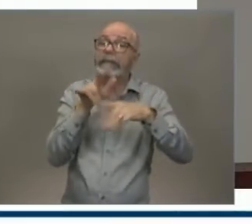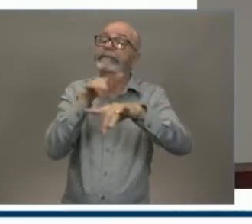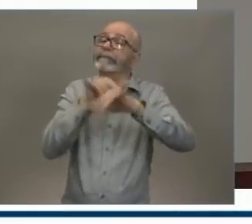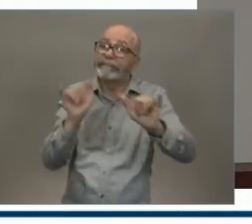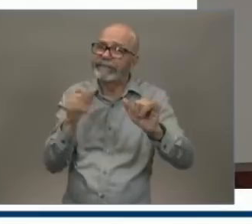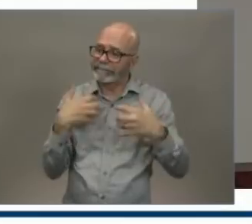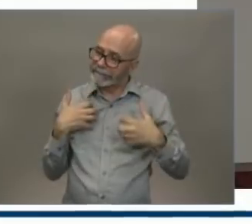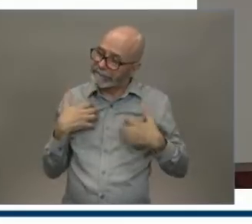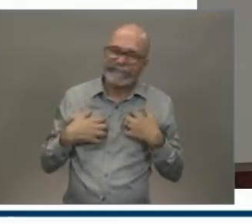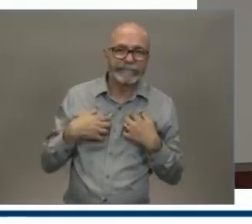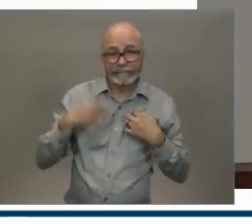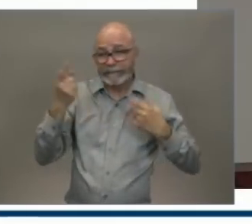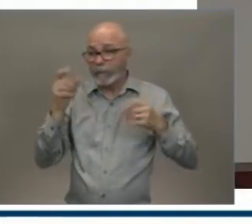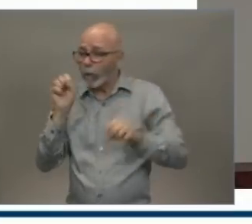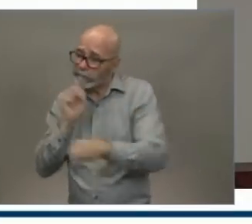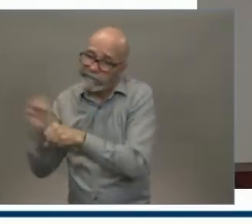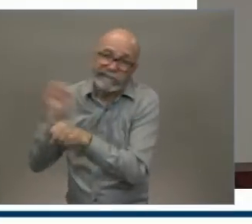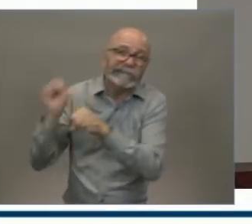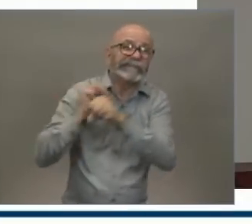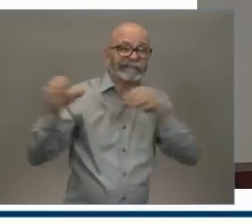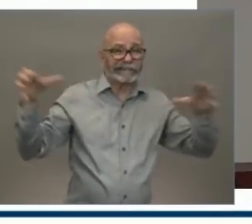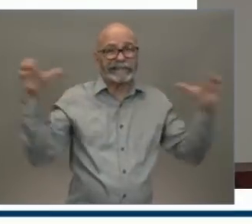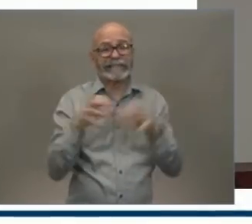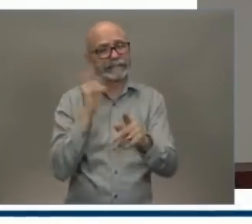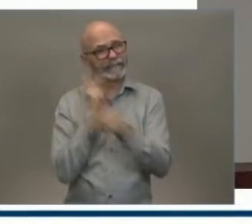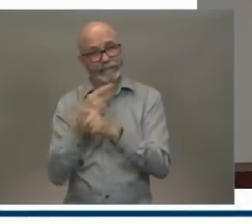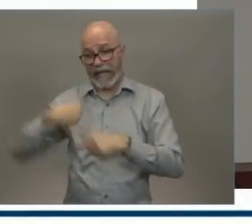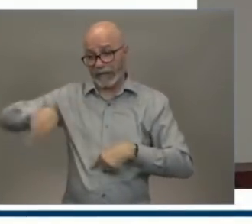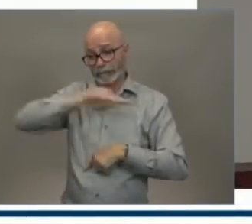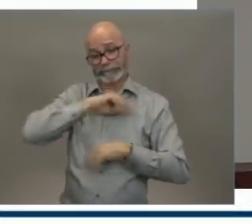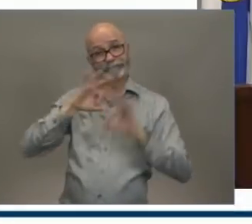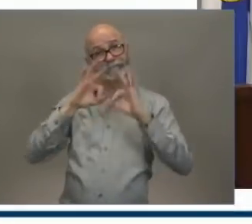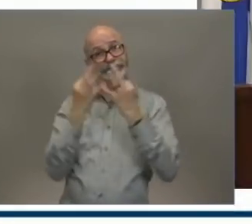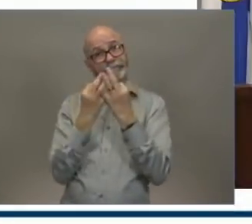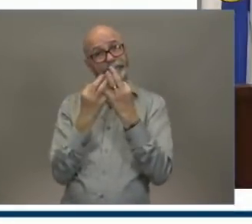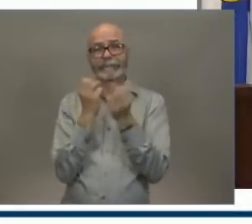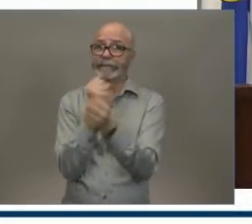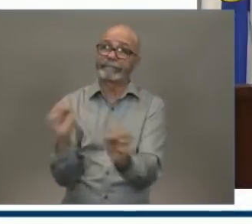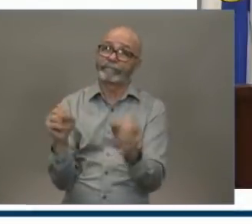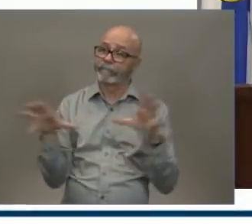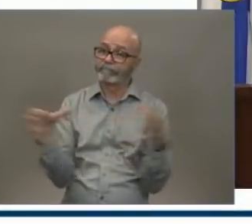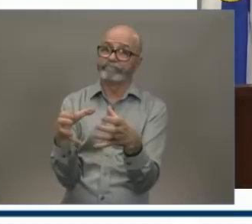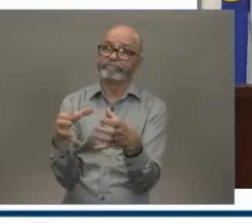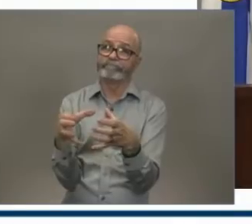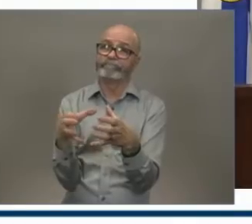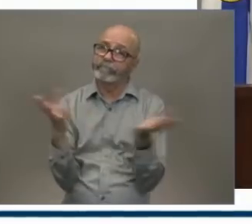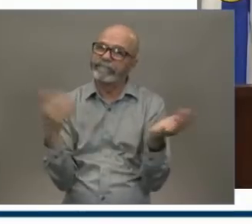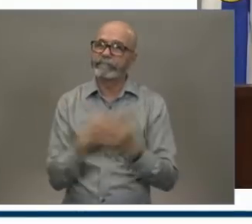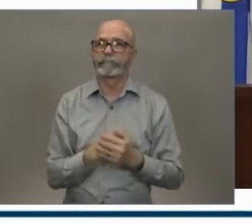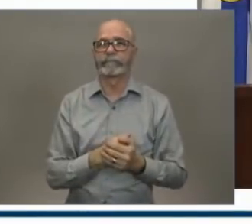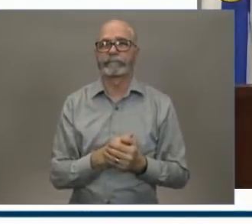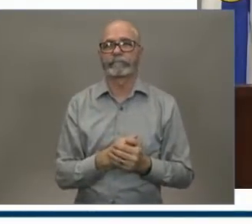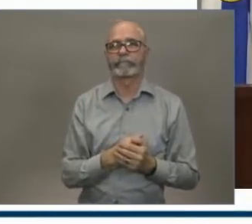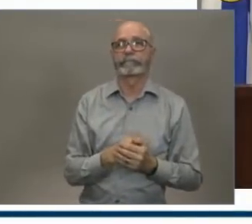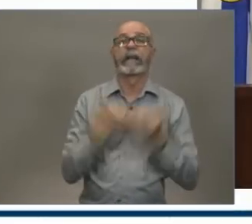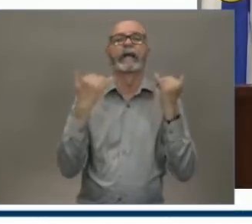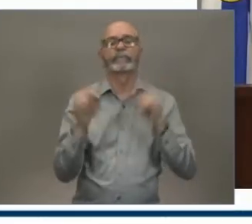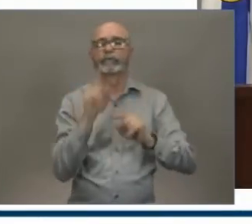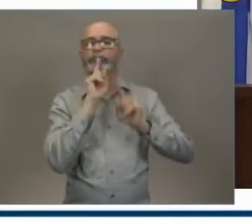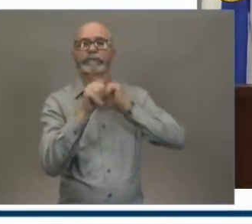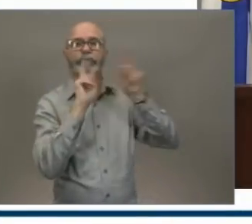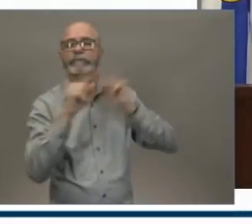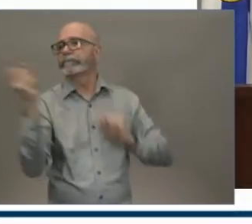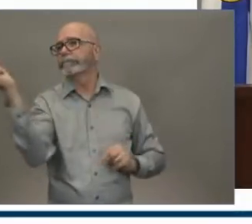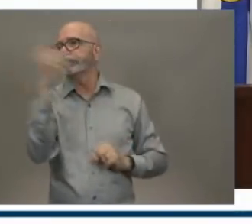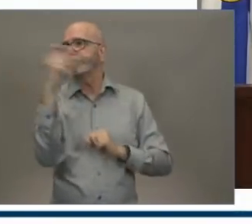another, protecting our families and our communities. Premier. Thank you, Dr. Strang. Tina, over to you. Just a reminder, we'll take one question and one